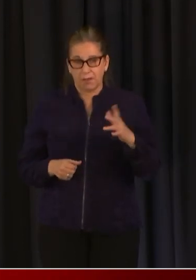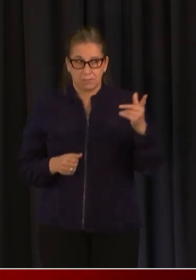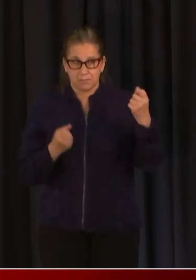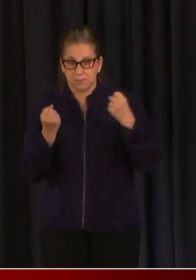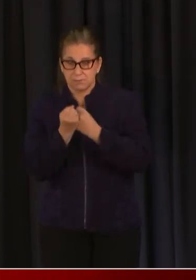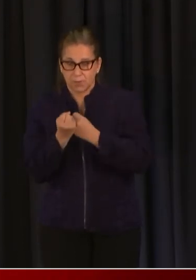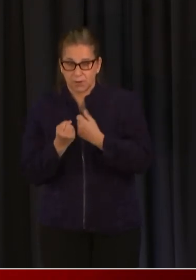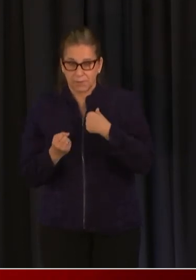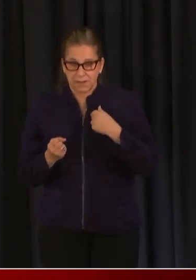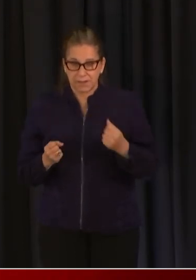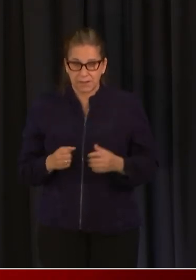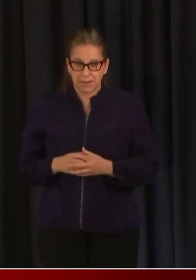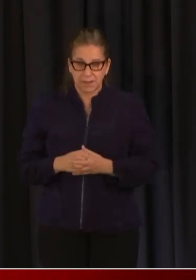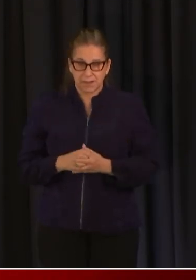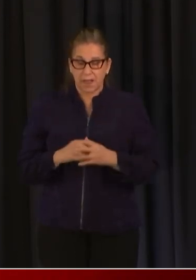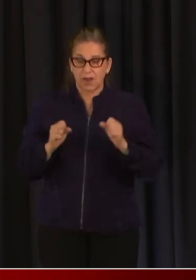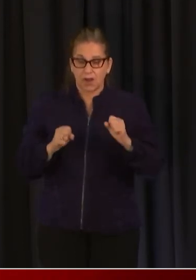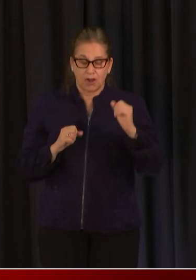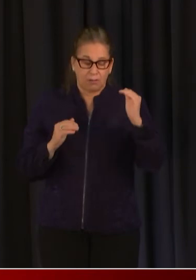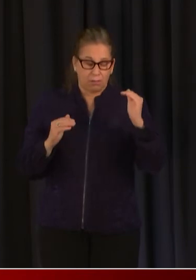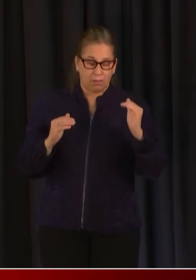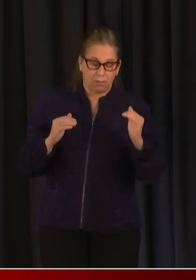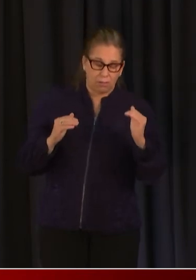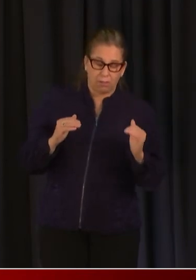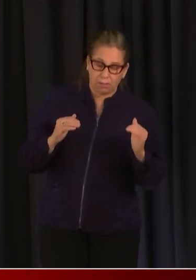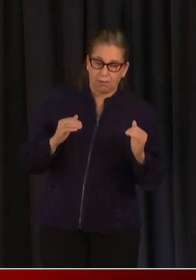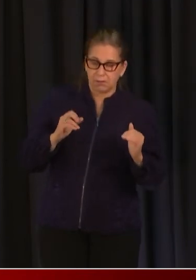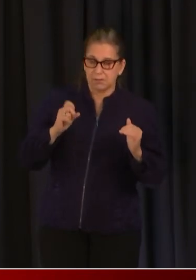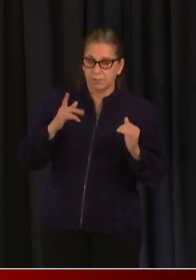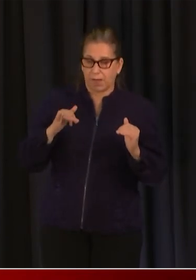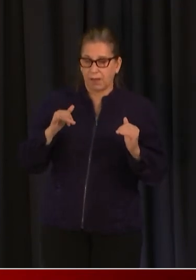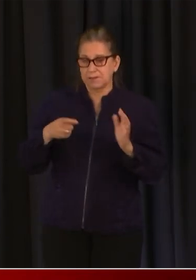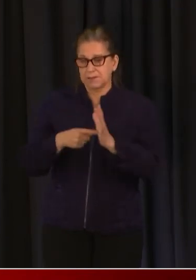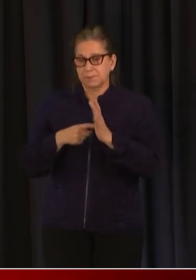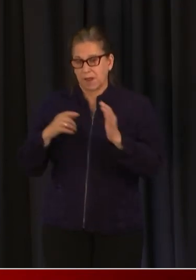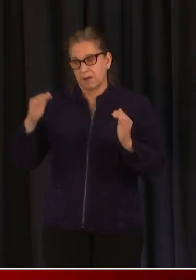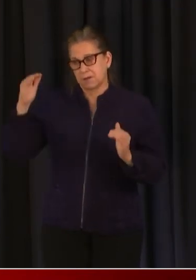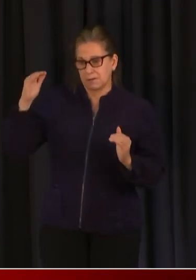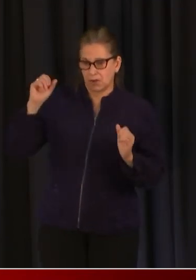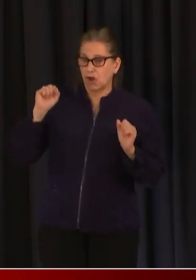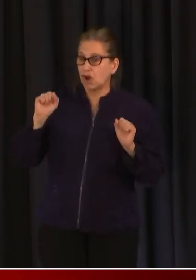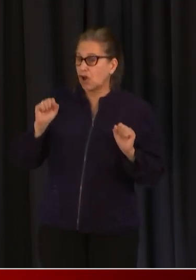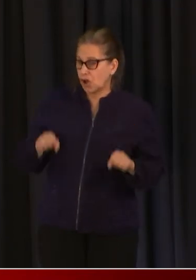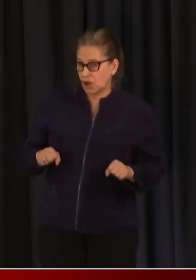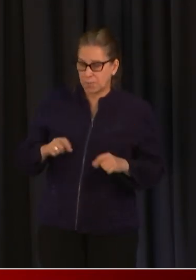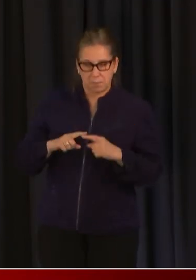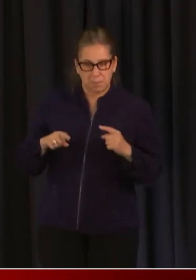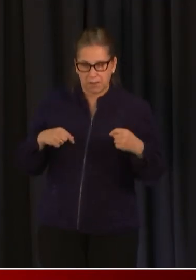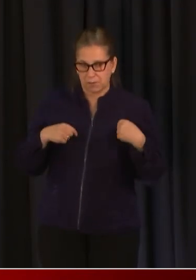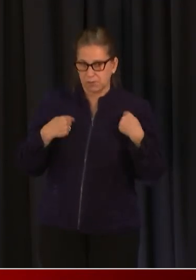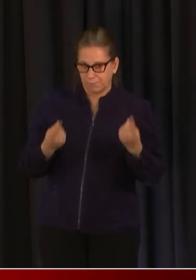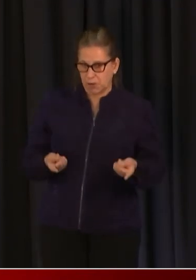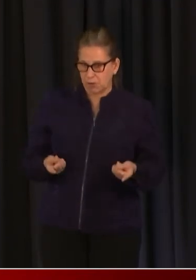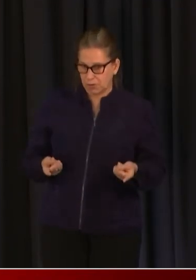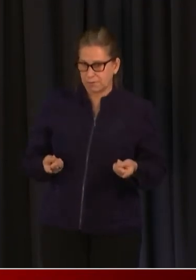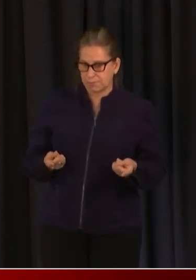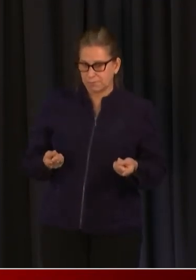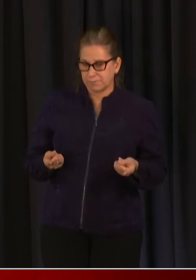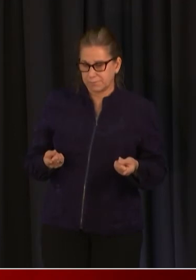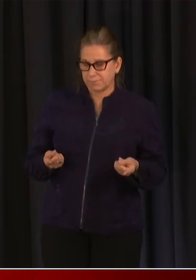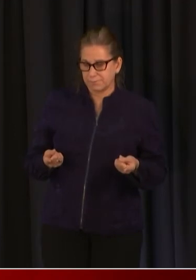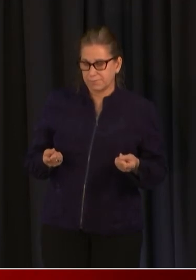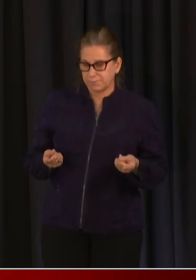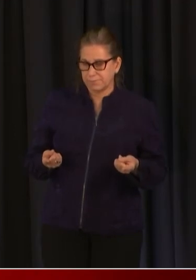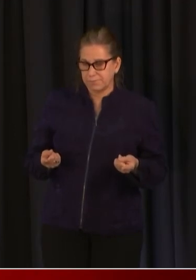tip into supply outpaces demand if we continue to not have people present for vaccination because they're either